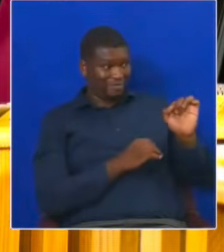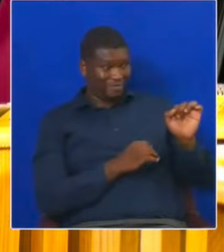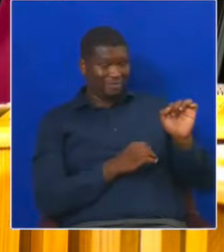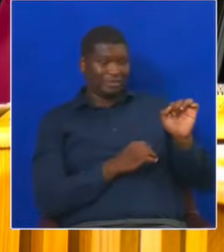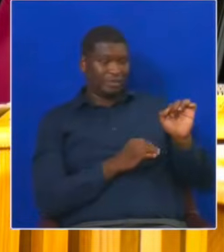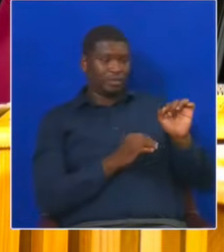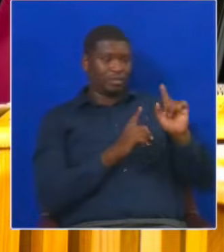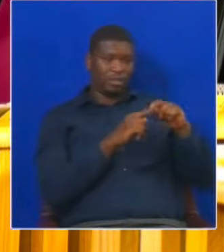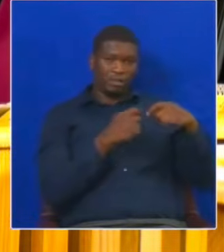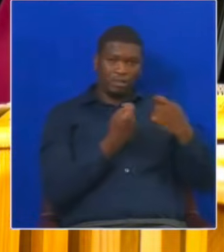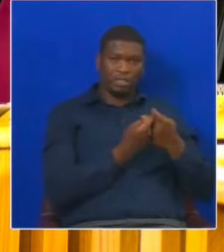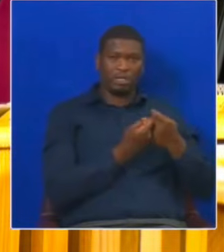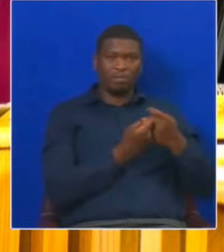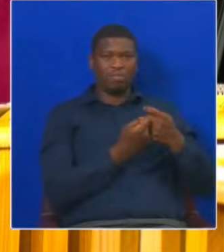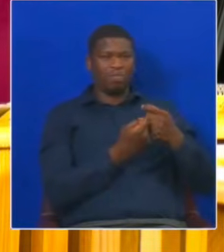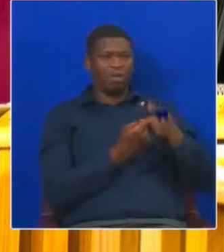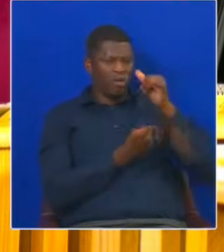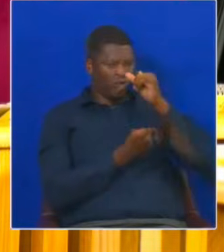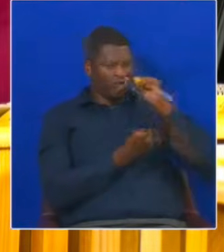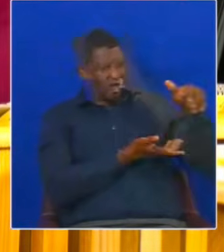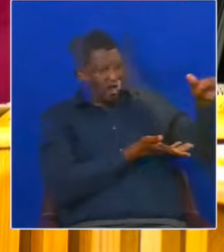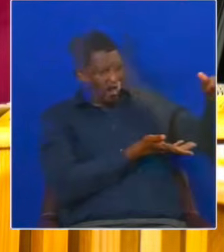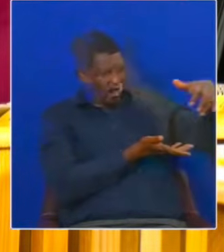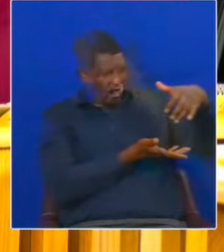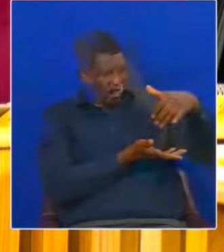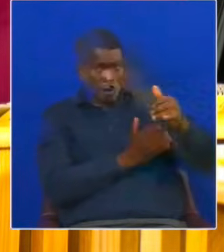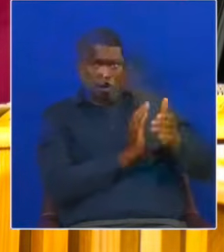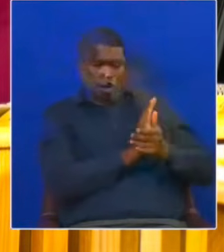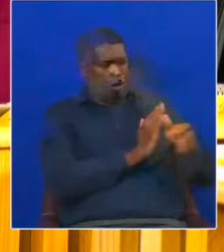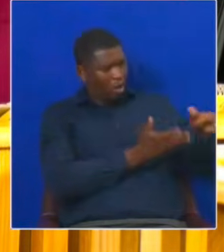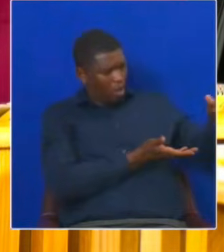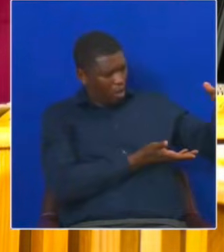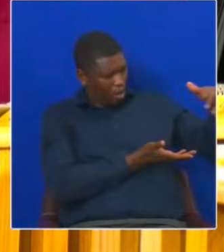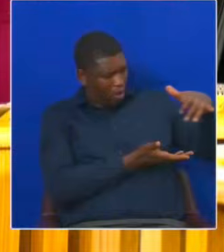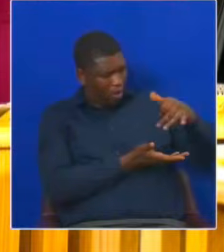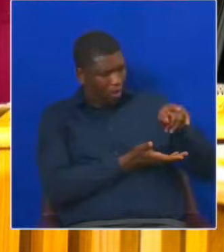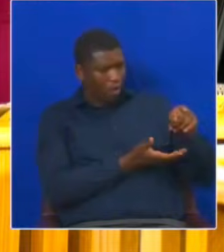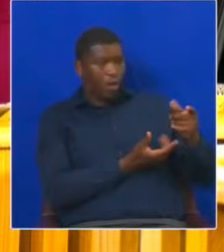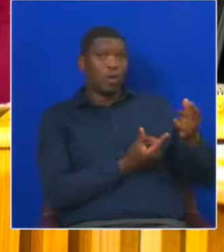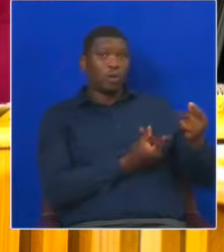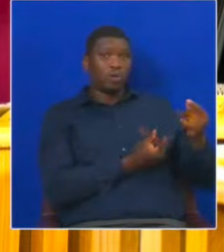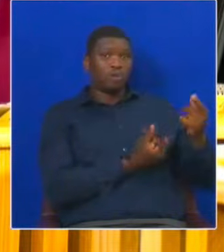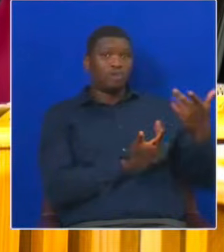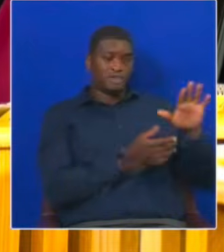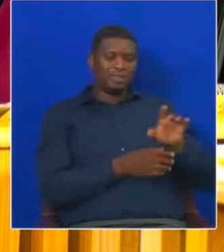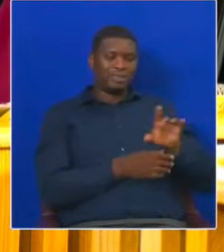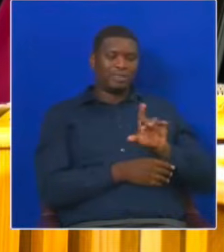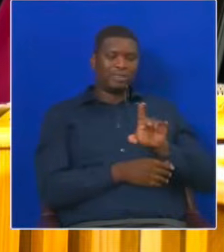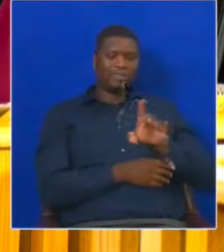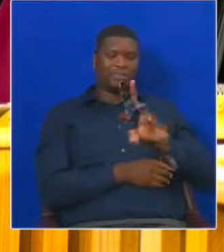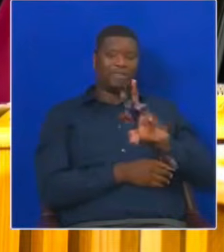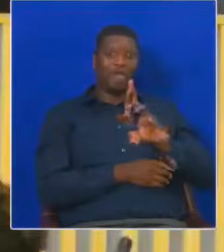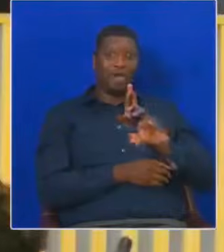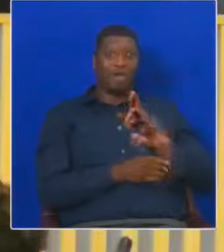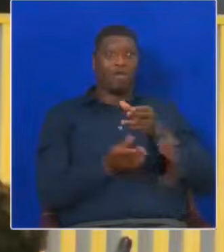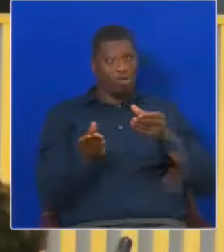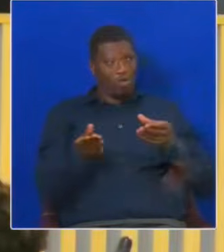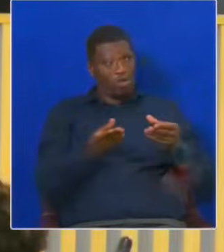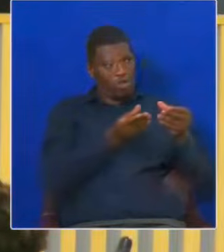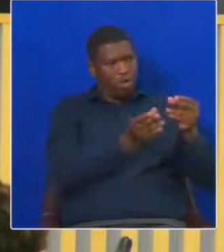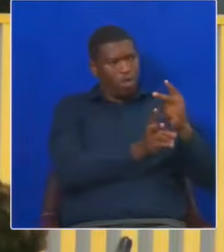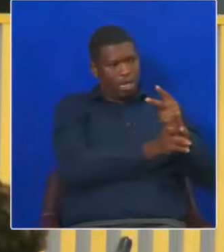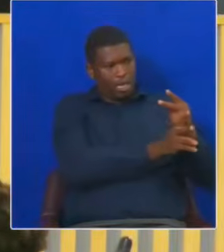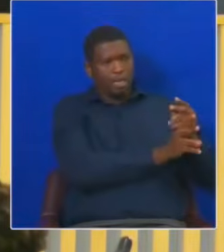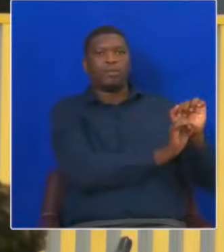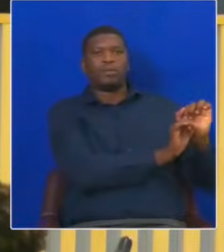in and out the DVR, though I do not have the SAP